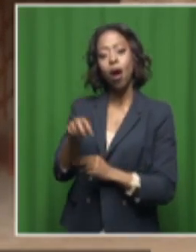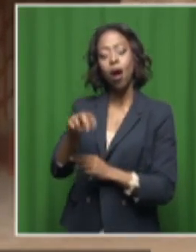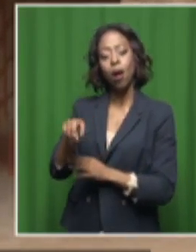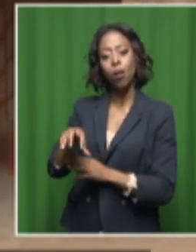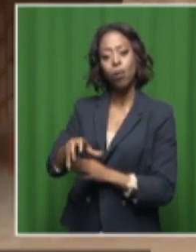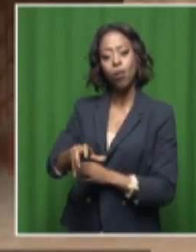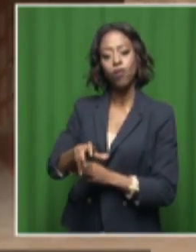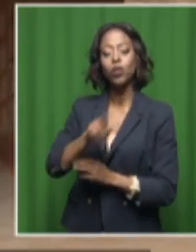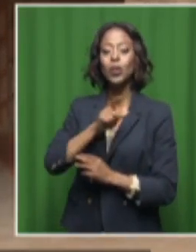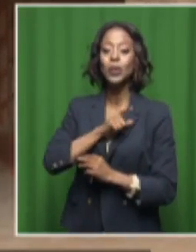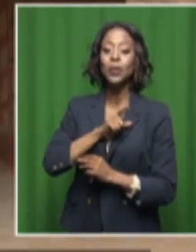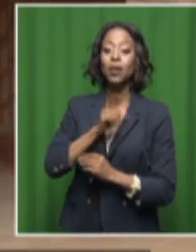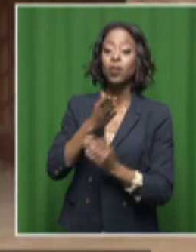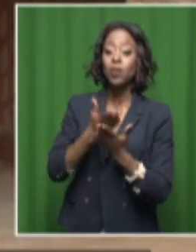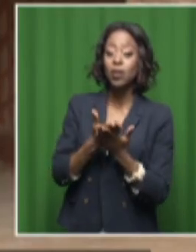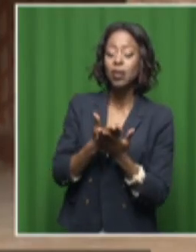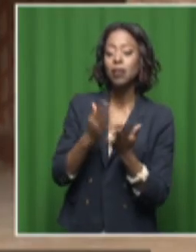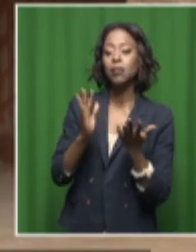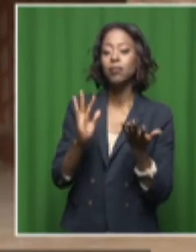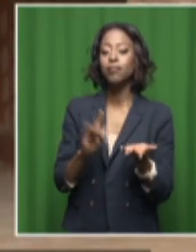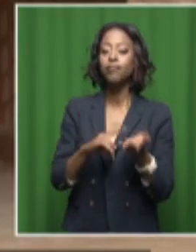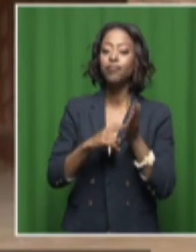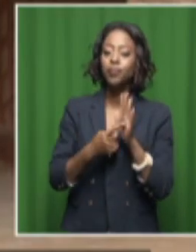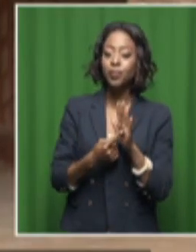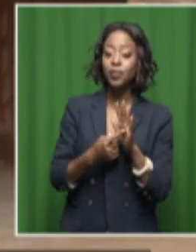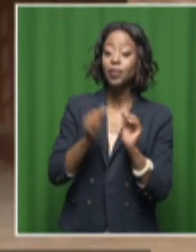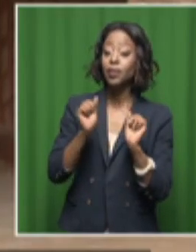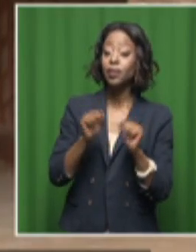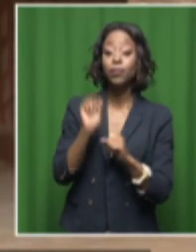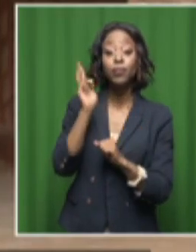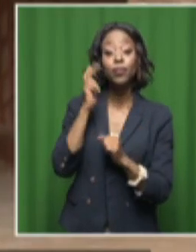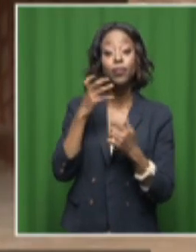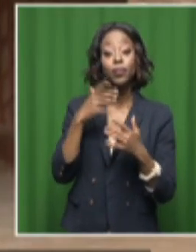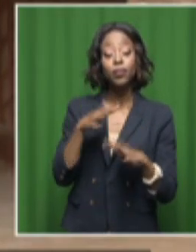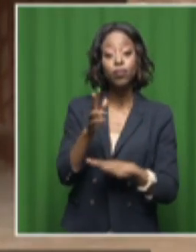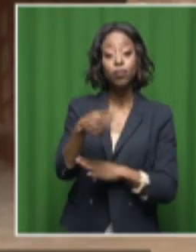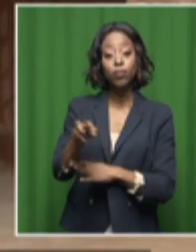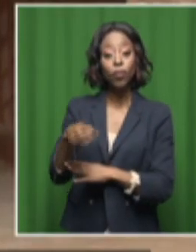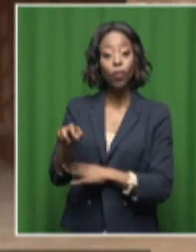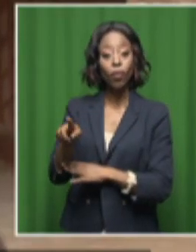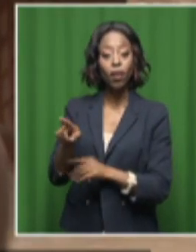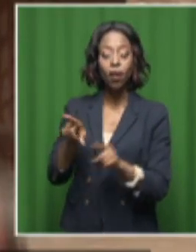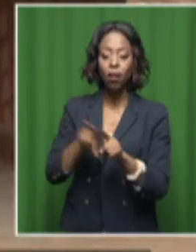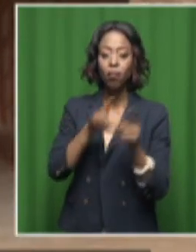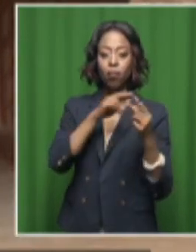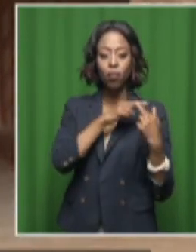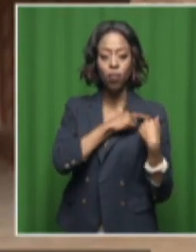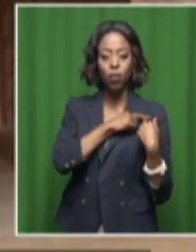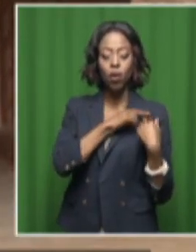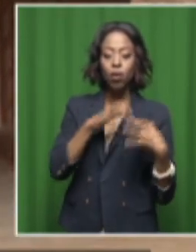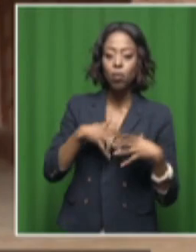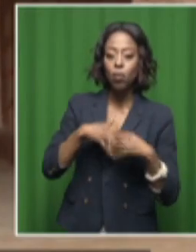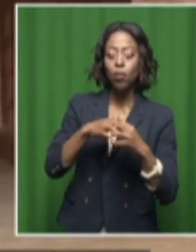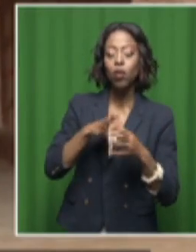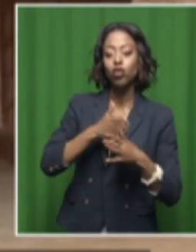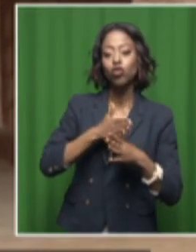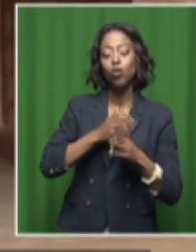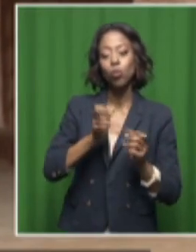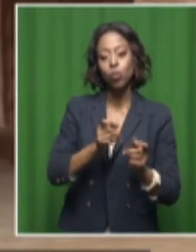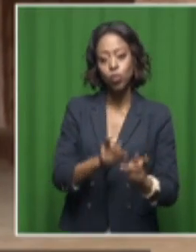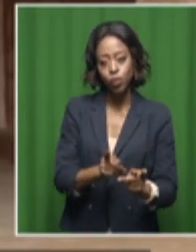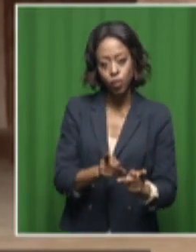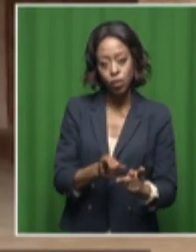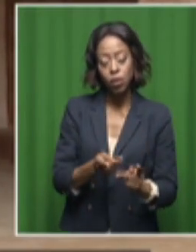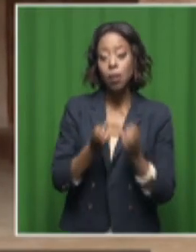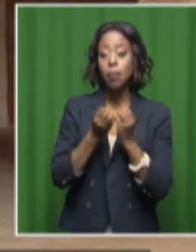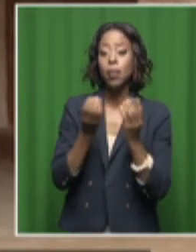to, bring in the numbers. As you heard, that tourism also responsible for job creation. A lot